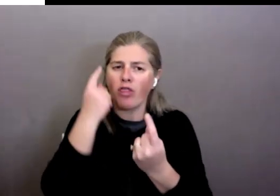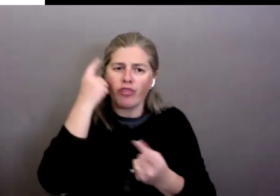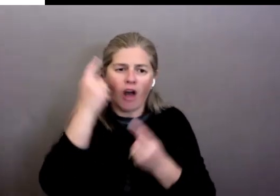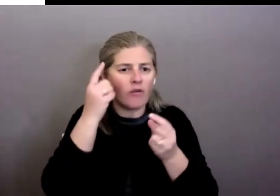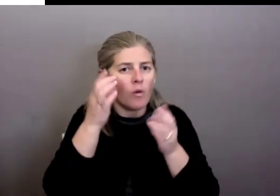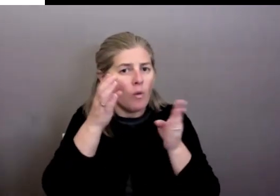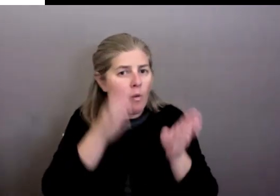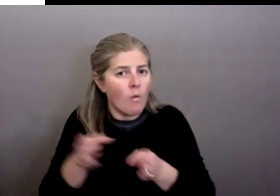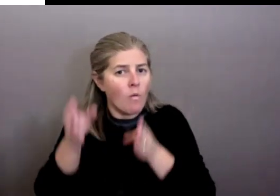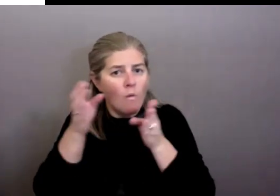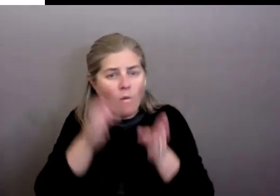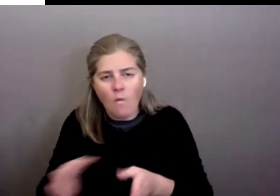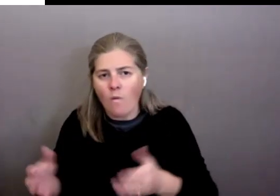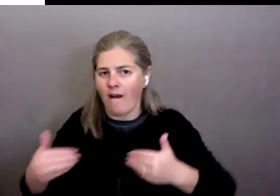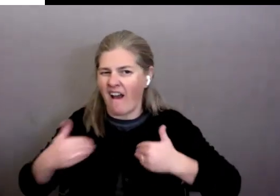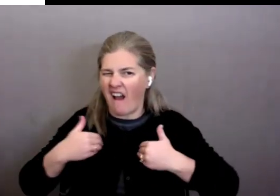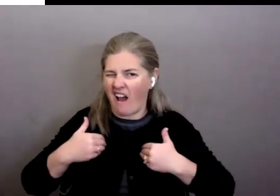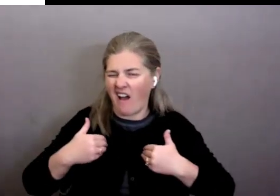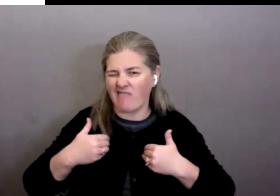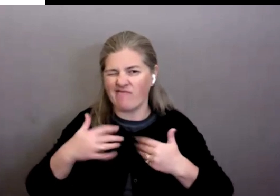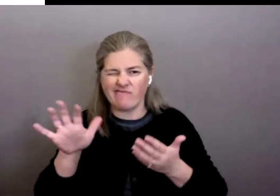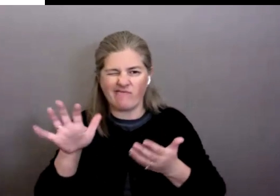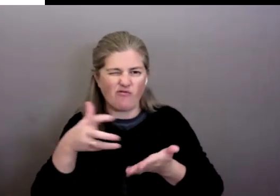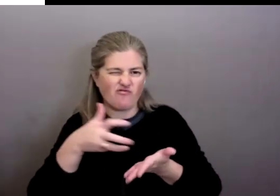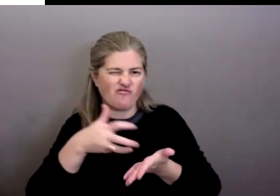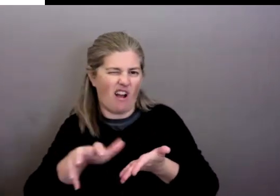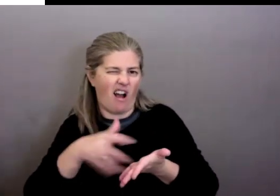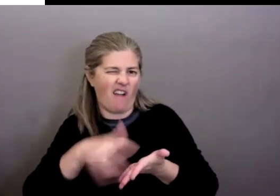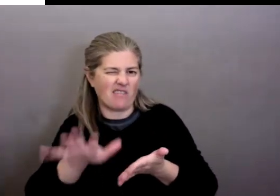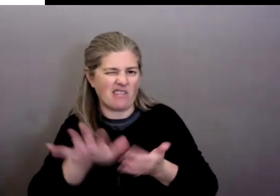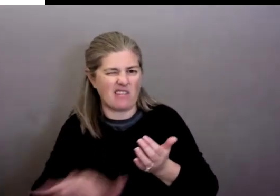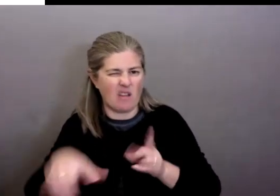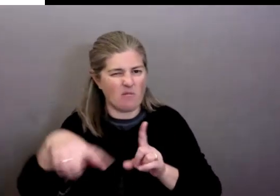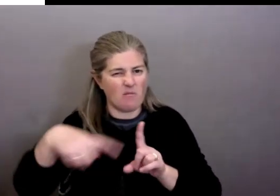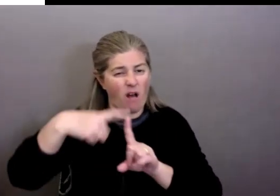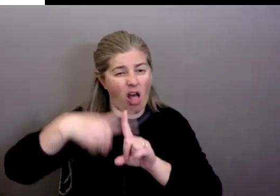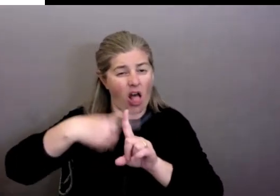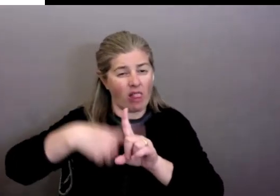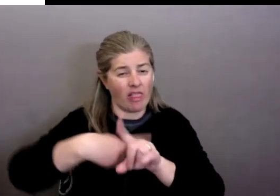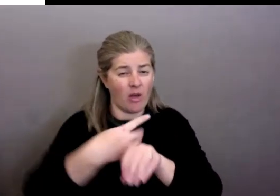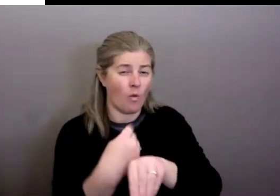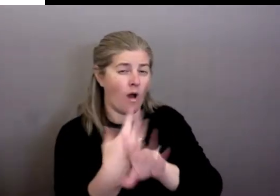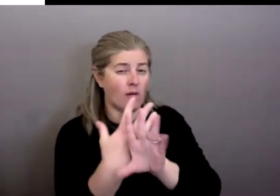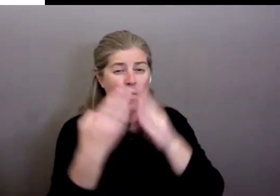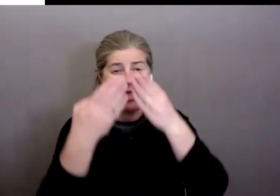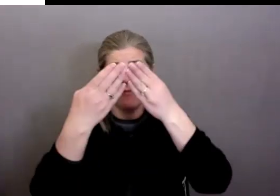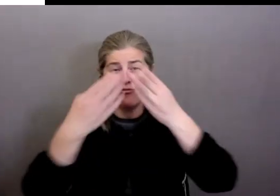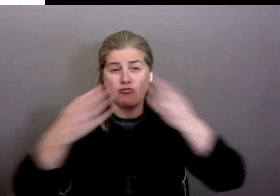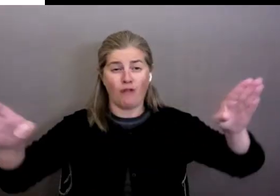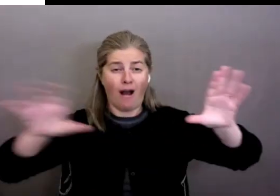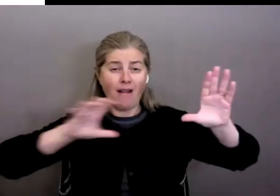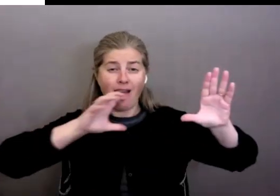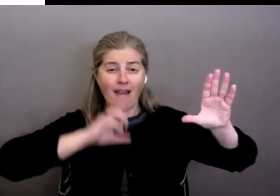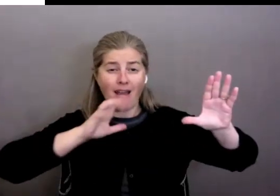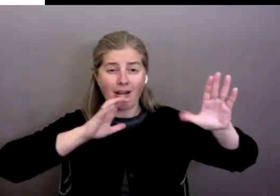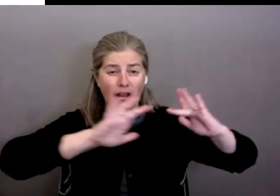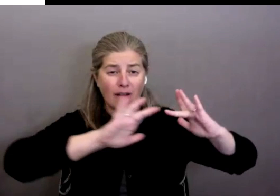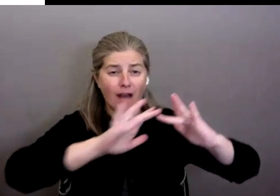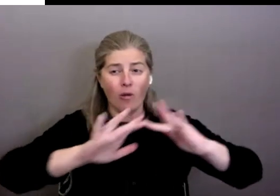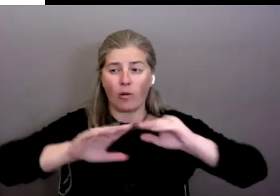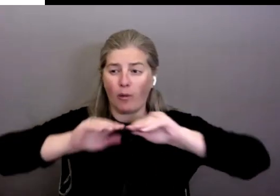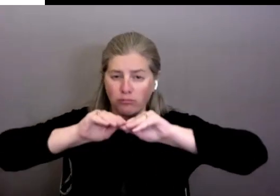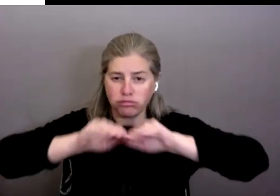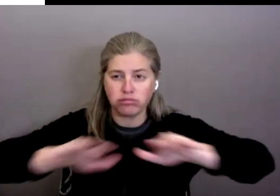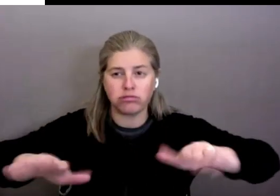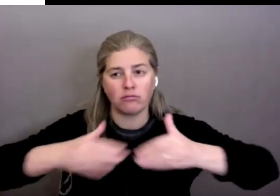organized plan, including roughly monthly webinars for the broad aging network that we will be continuing to roll out over the